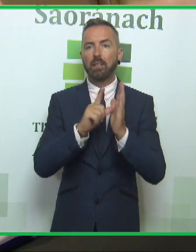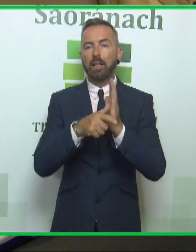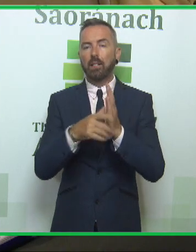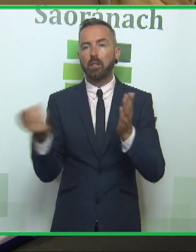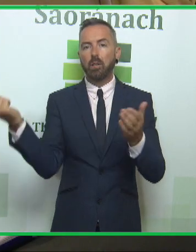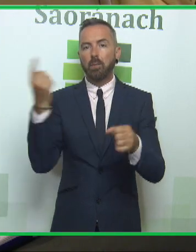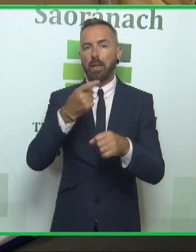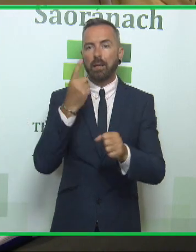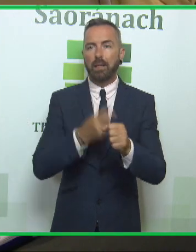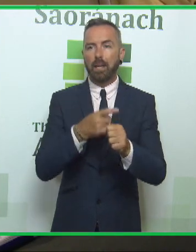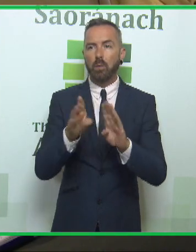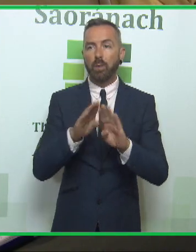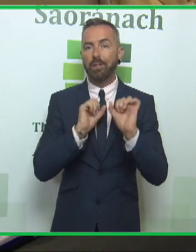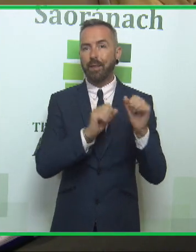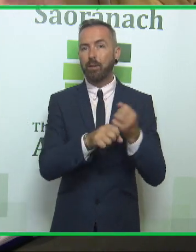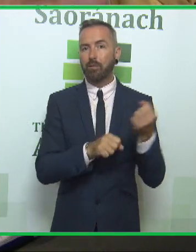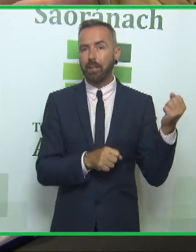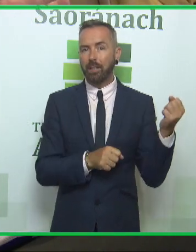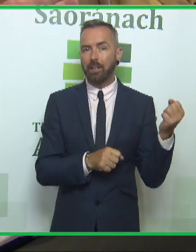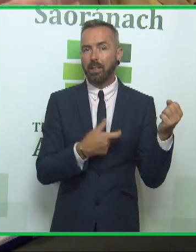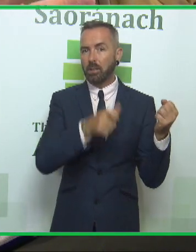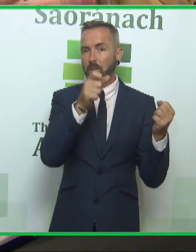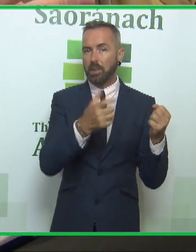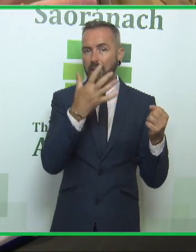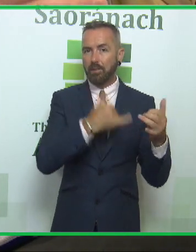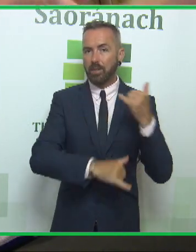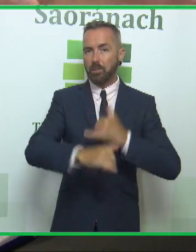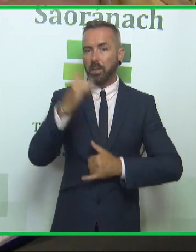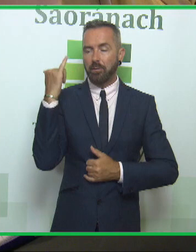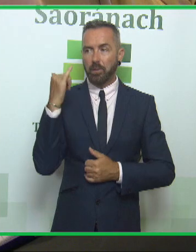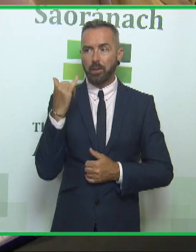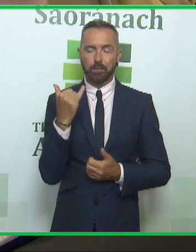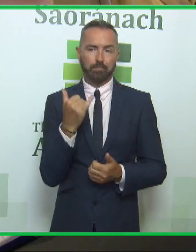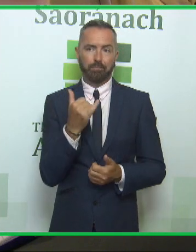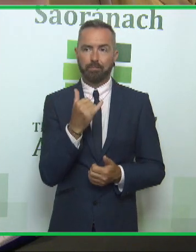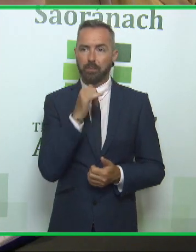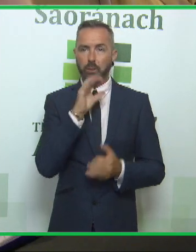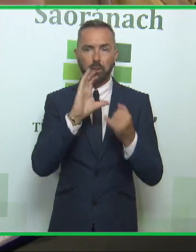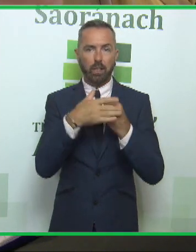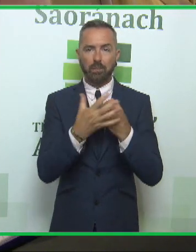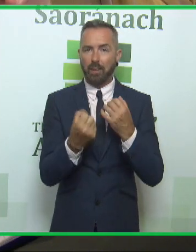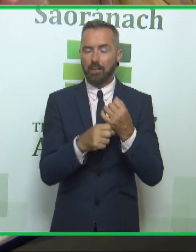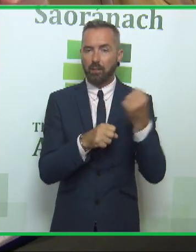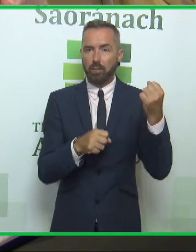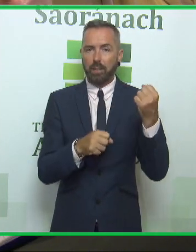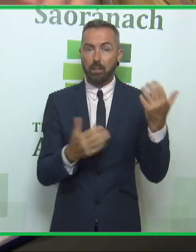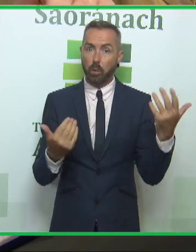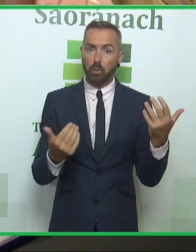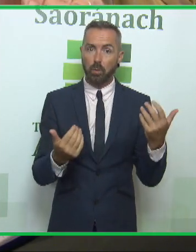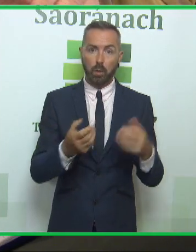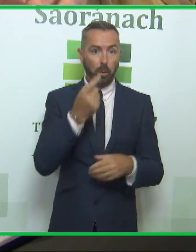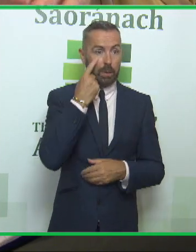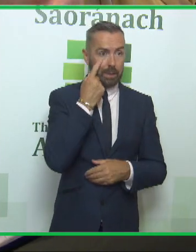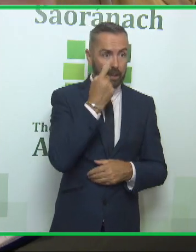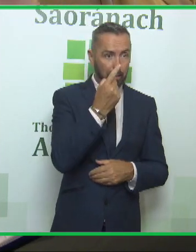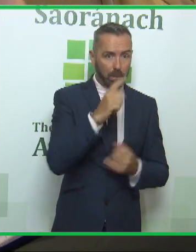that was the same person that was there 4 or 5 years ago. That is the person you're talking about there. So it's a tried and tested process, and it's like what